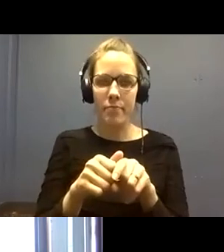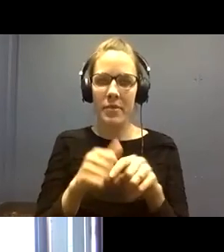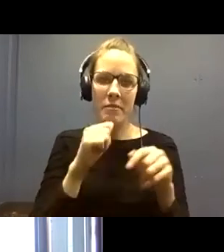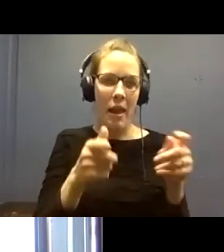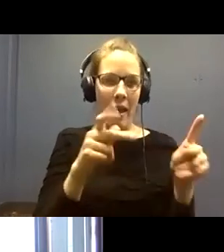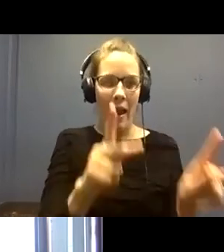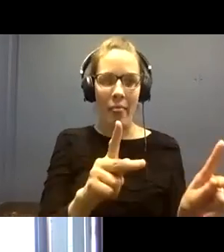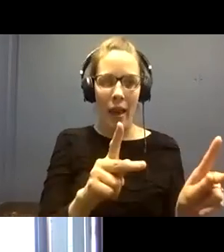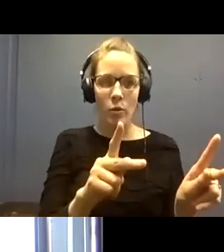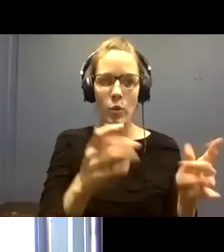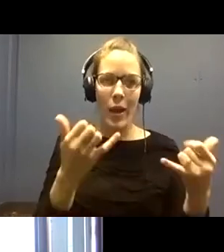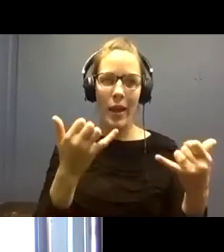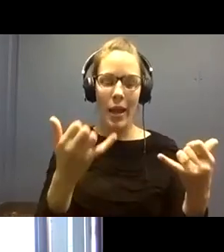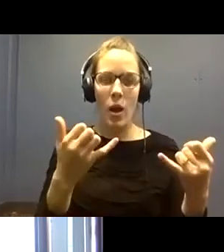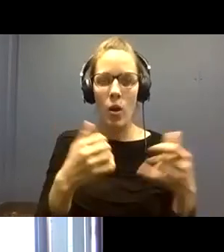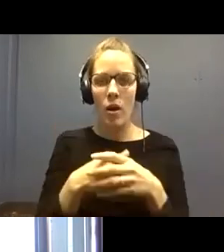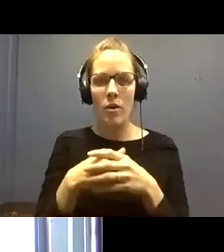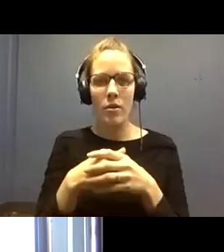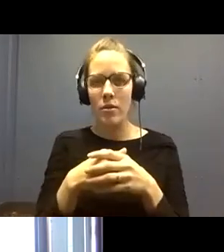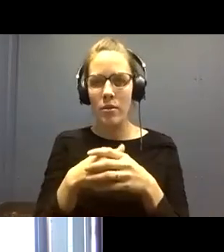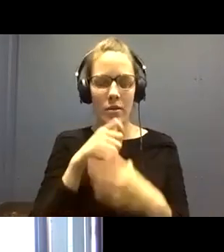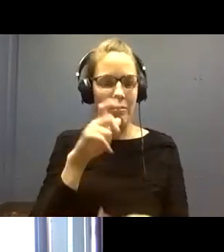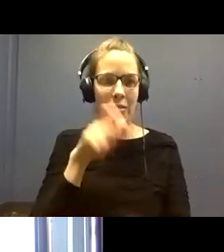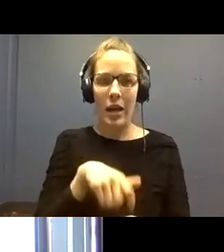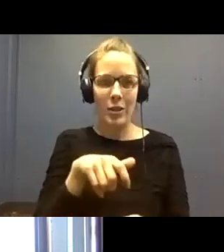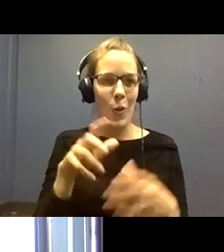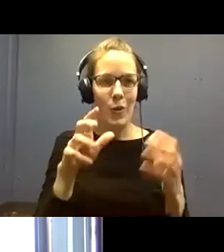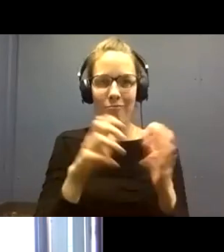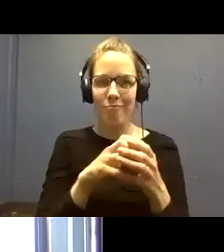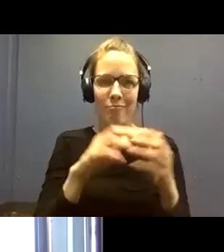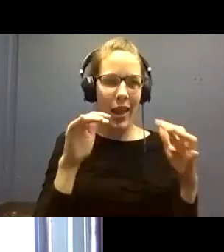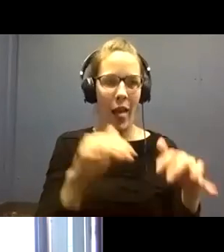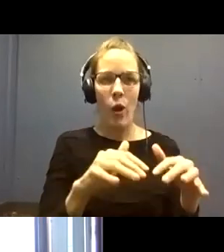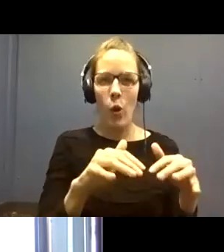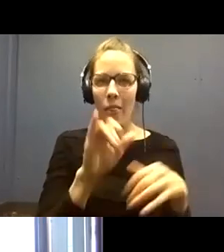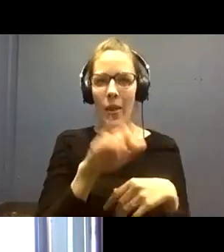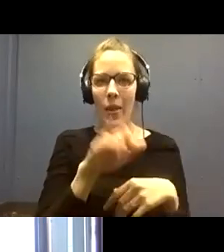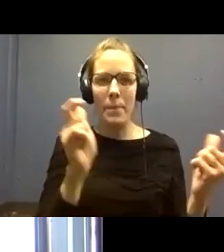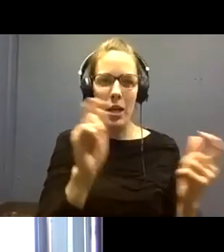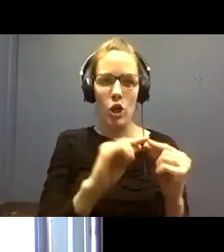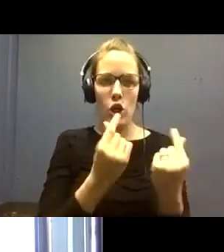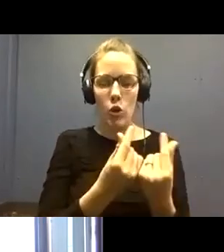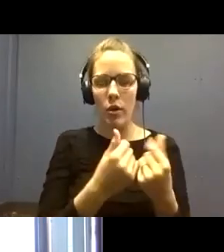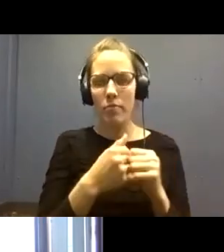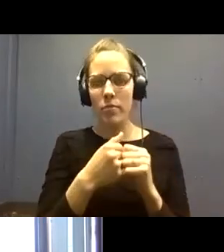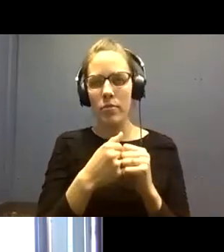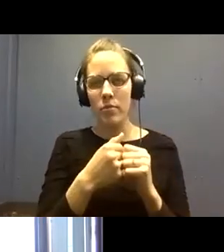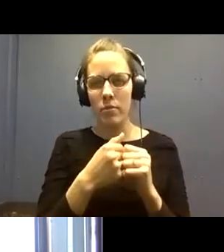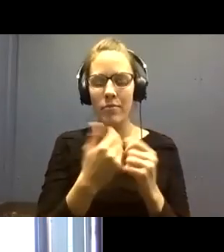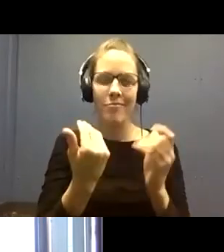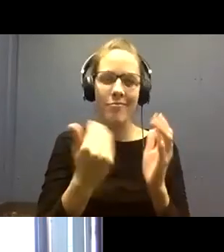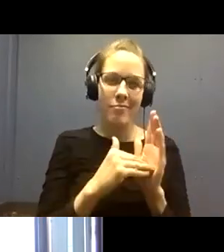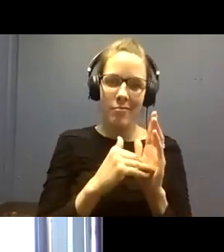allowed during the current phase we're in. We're not supposed to be gathering in those larger groups. And